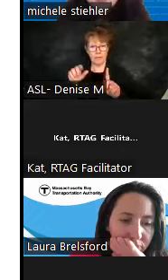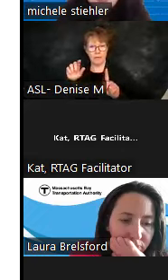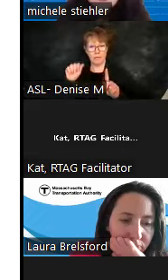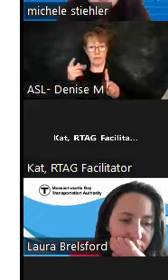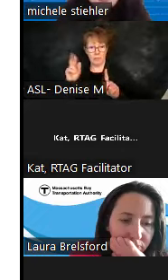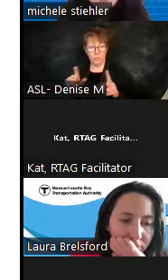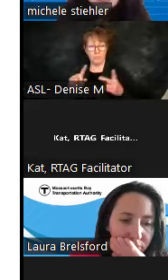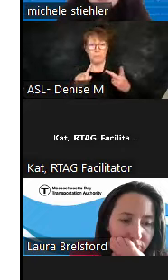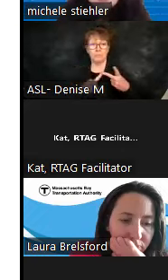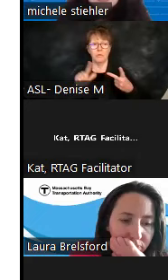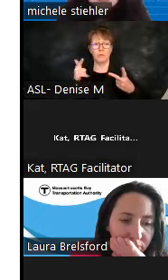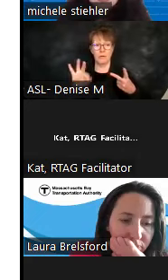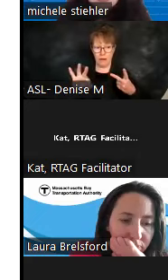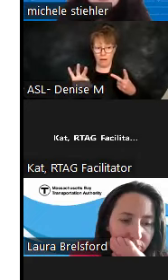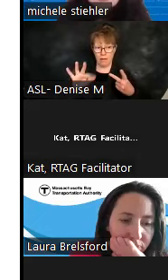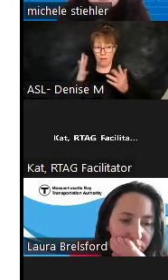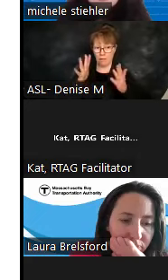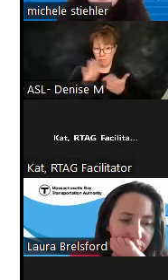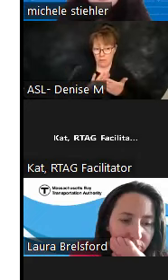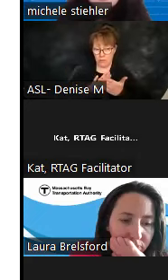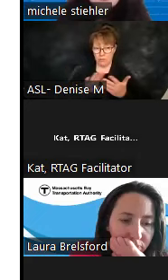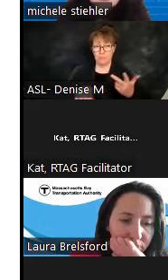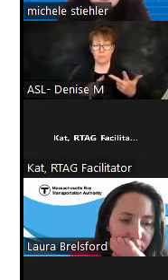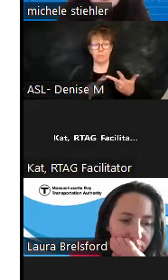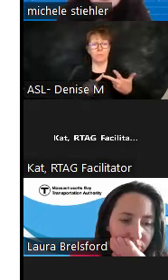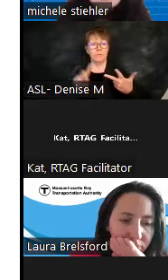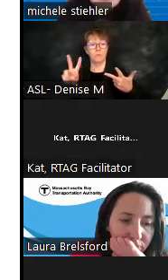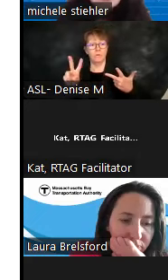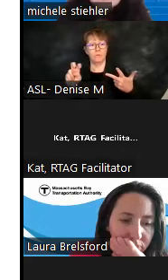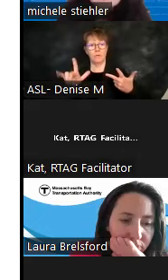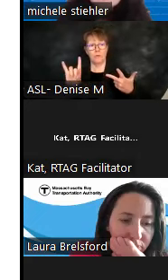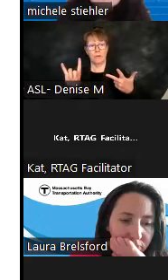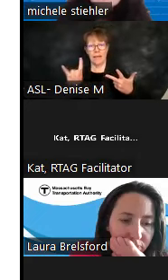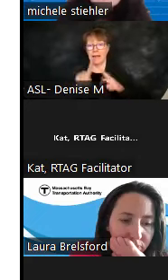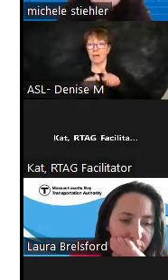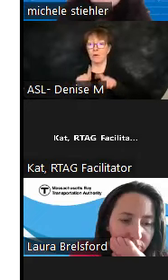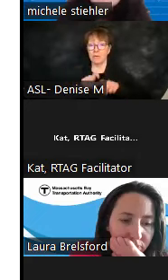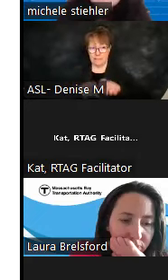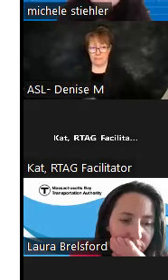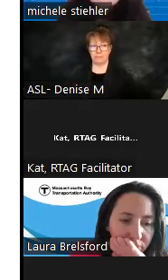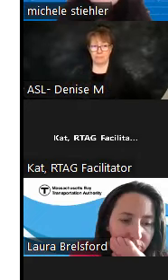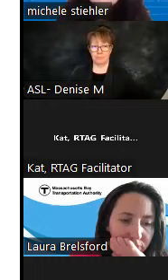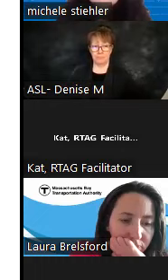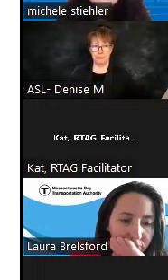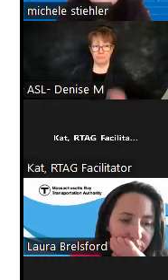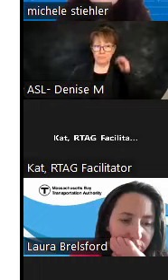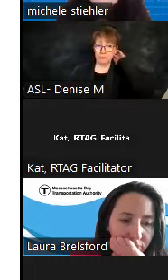and 238 inquiries. Next slide, please.